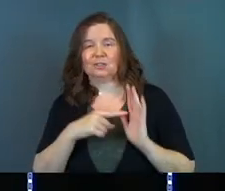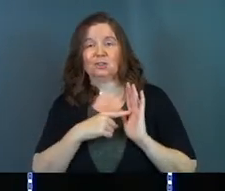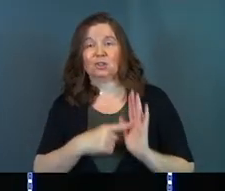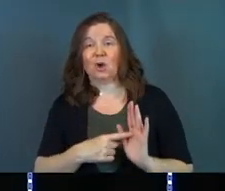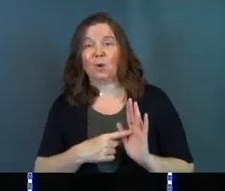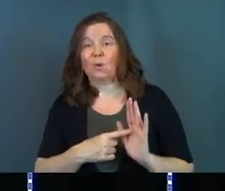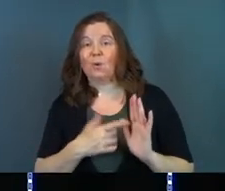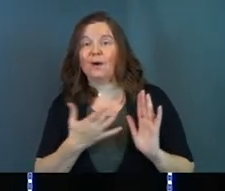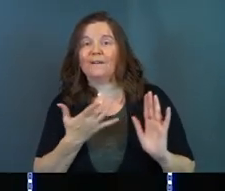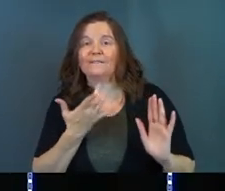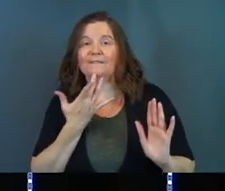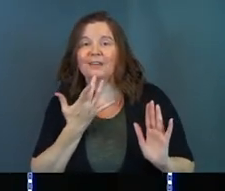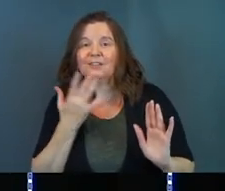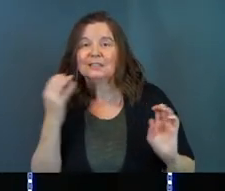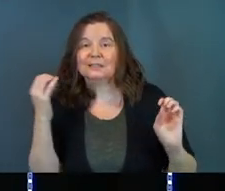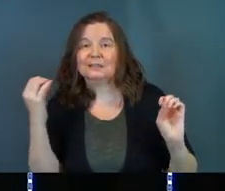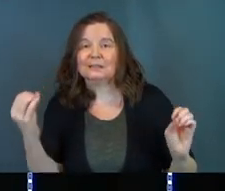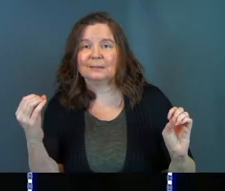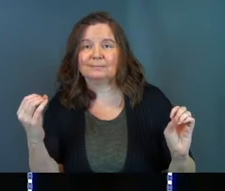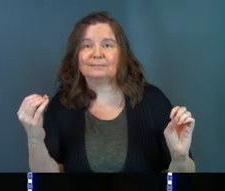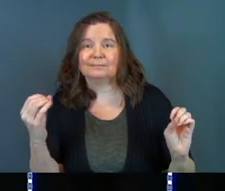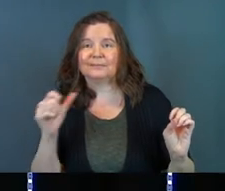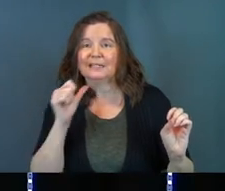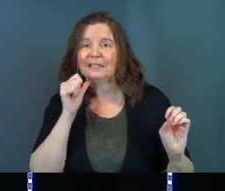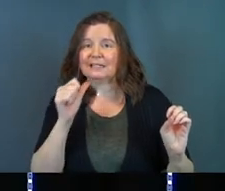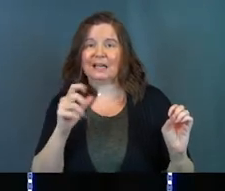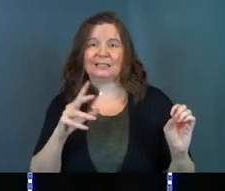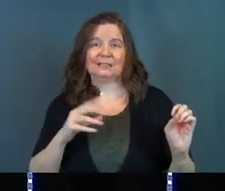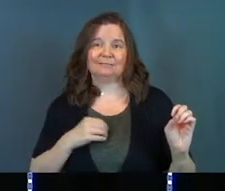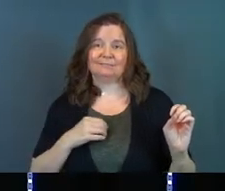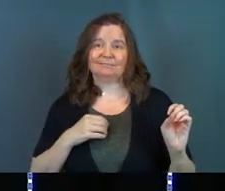show favoritism. He does not receive faces.